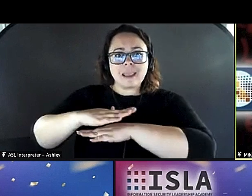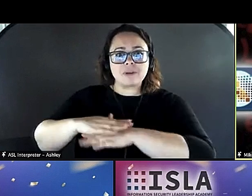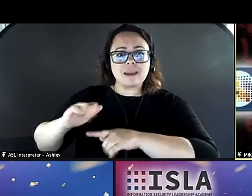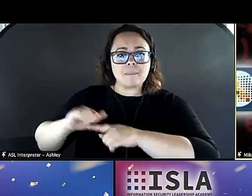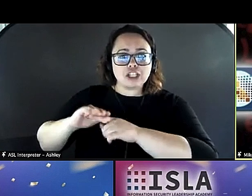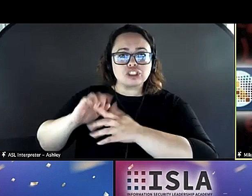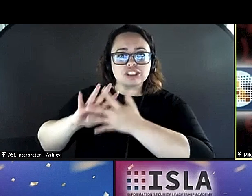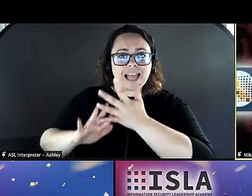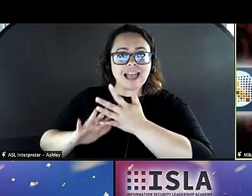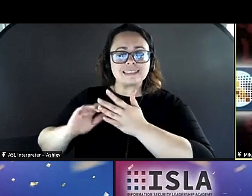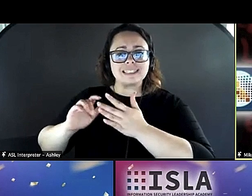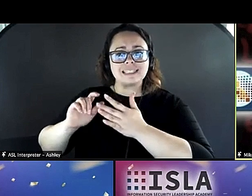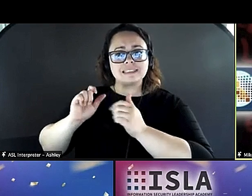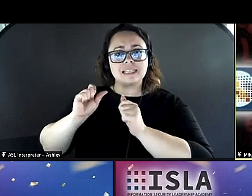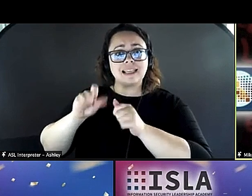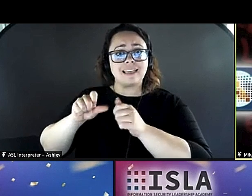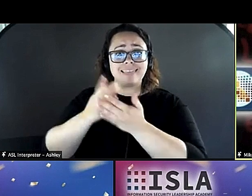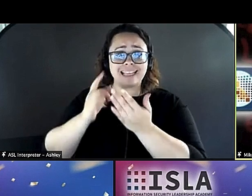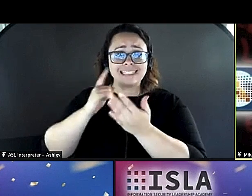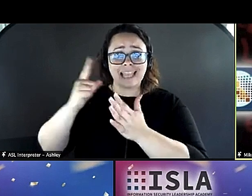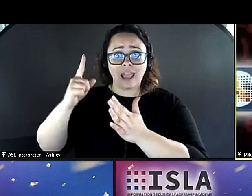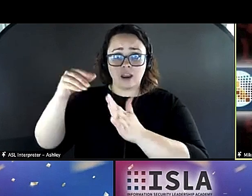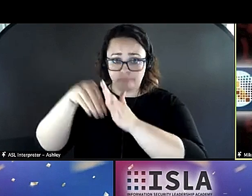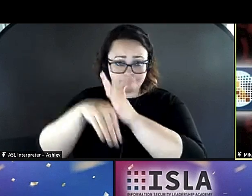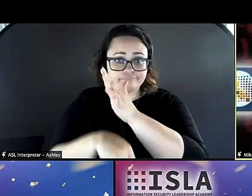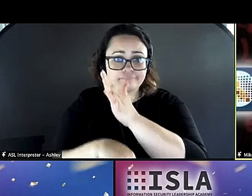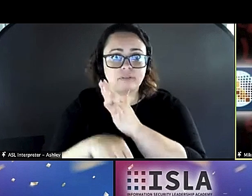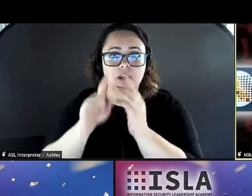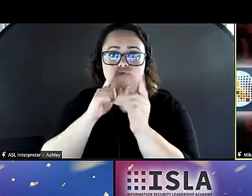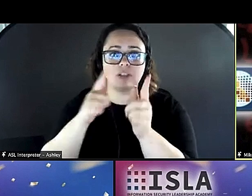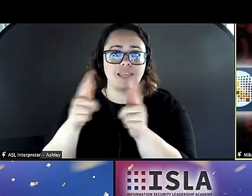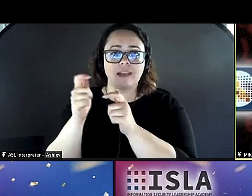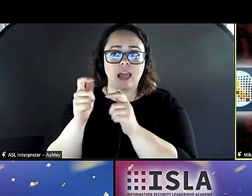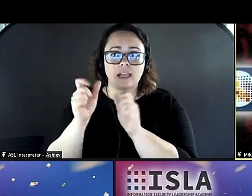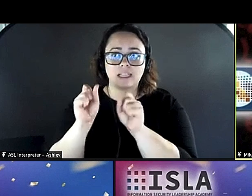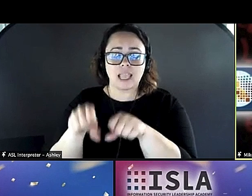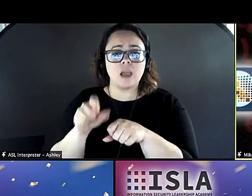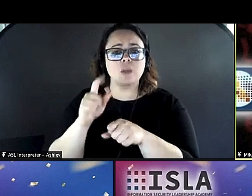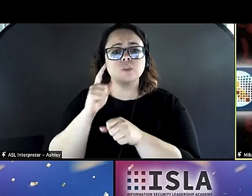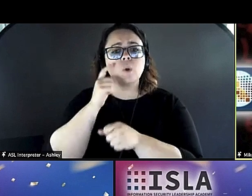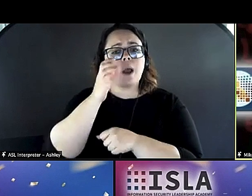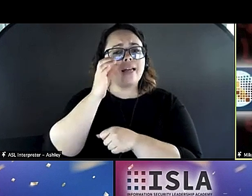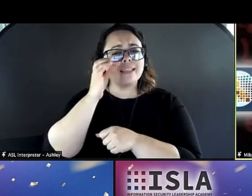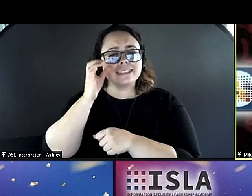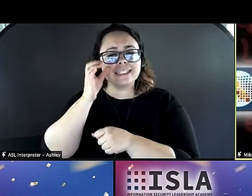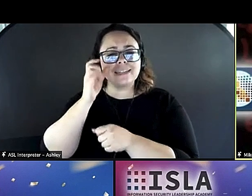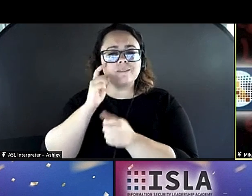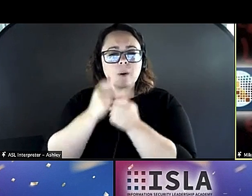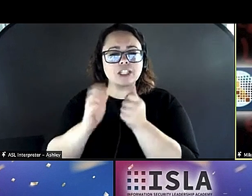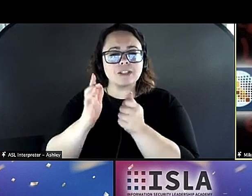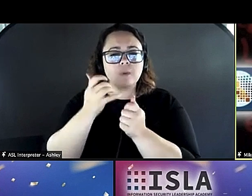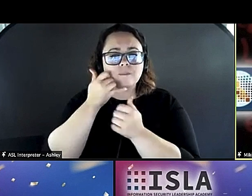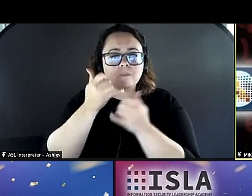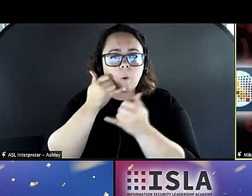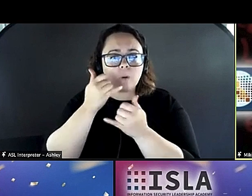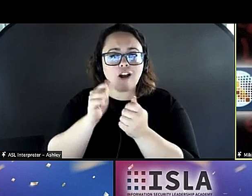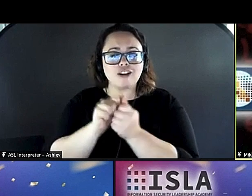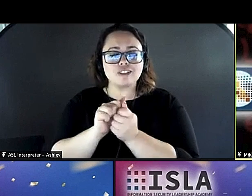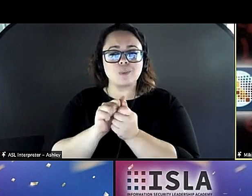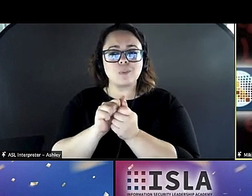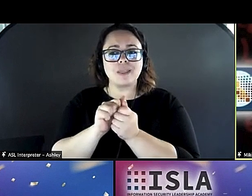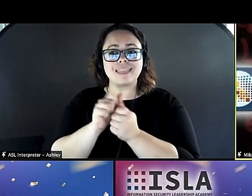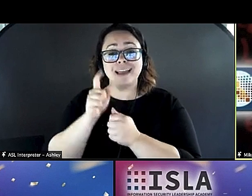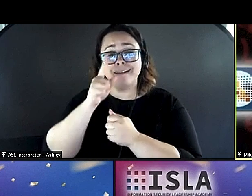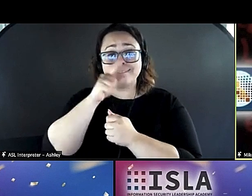forth, things can go south quickly. So I listened in on each of your phone calls with the